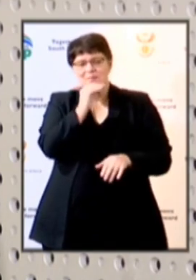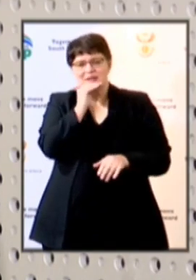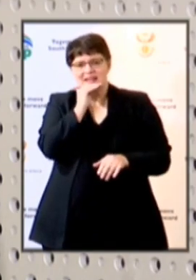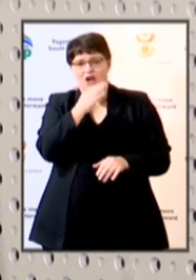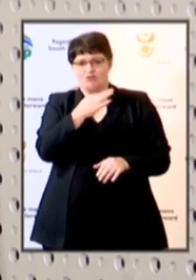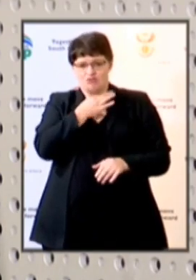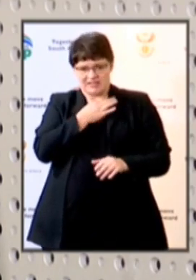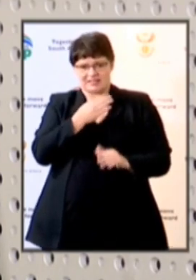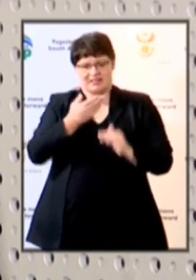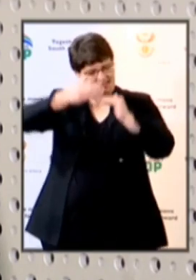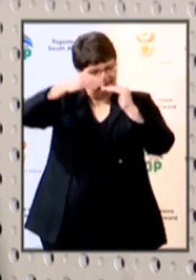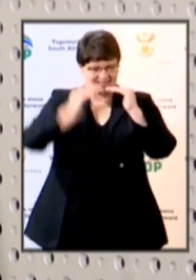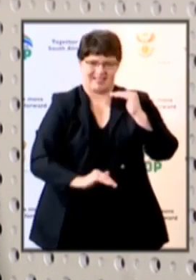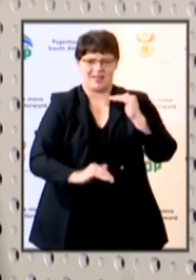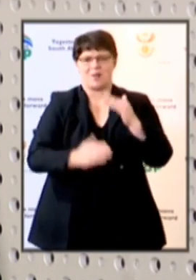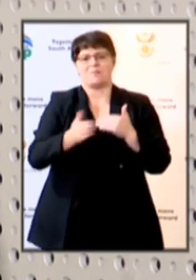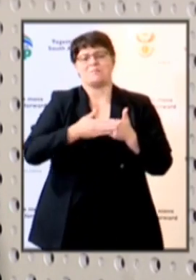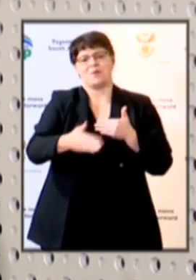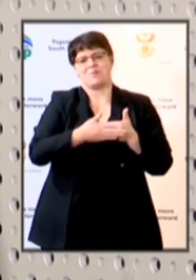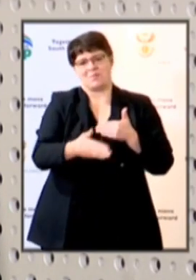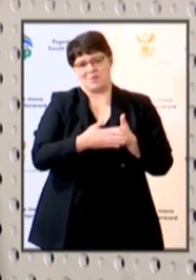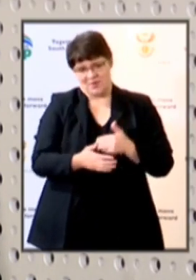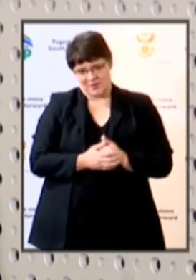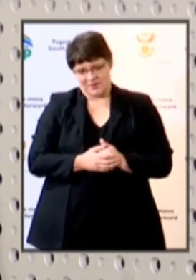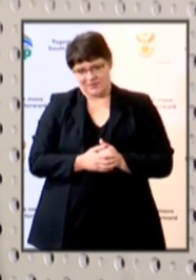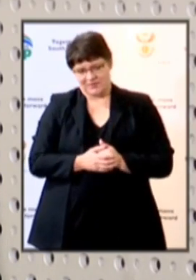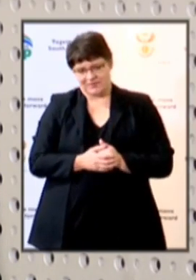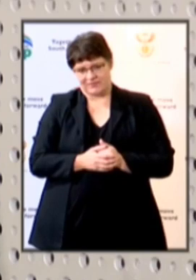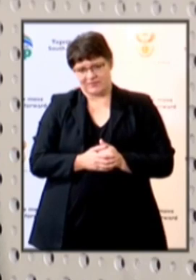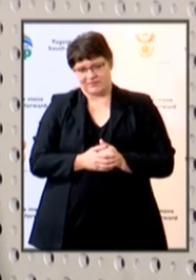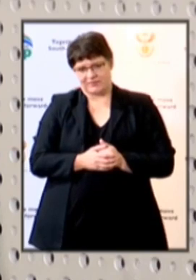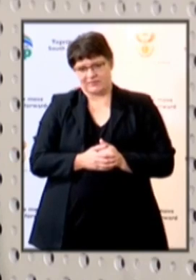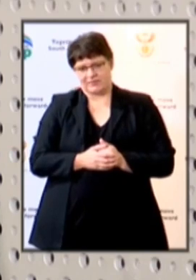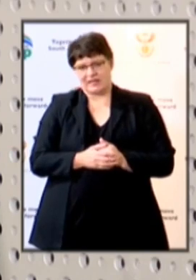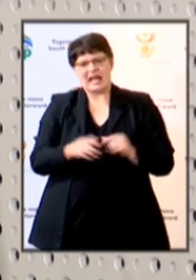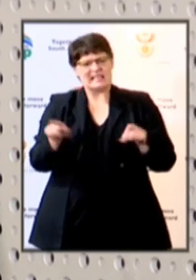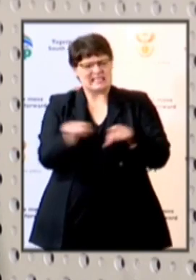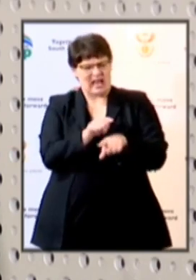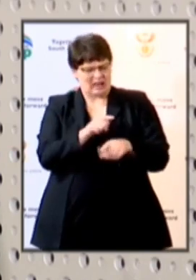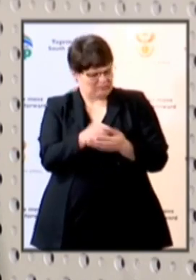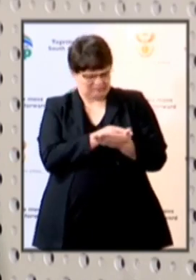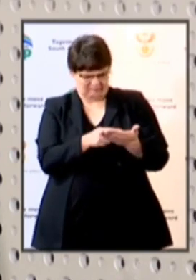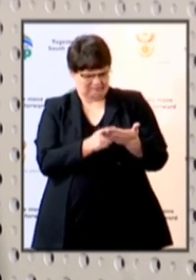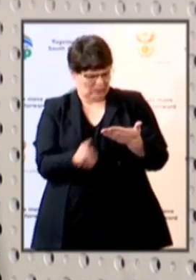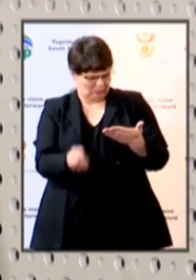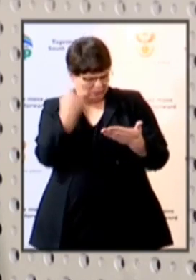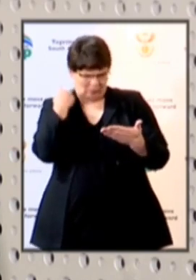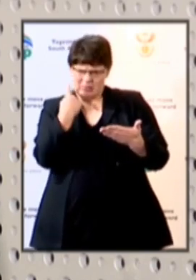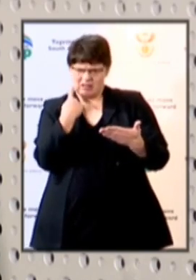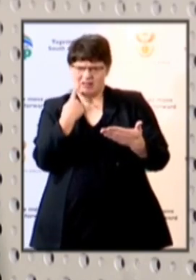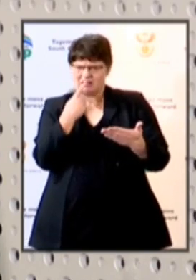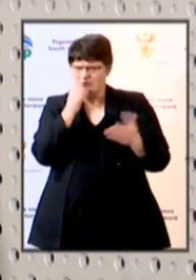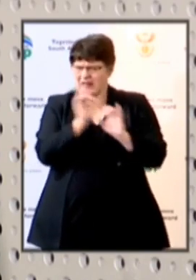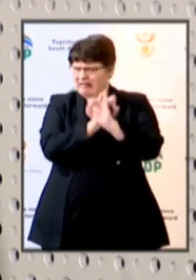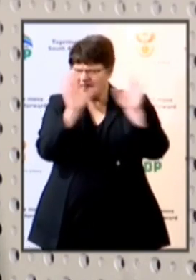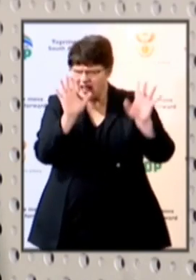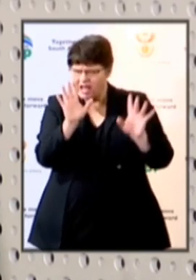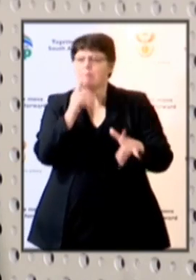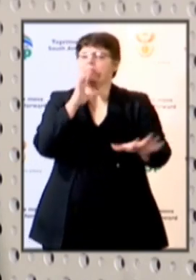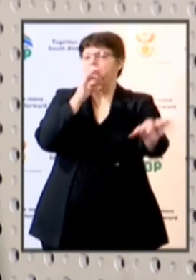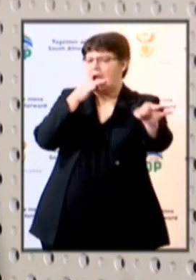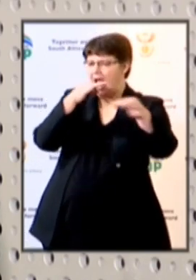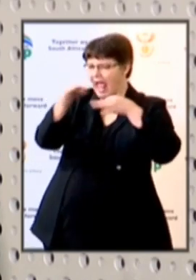reduce risk. And we will use that opportunity also to clarify some of the arrangements that would have to be in place at